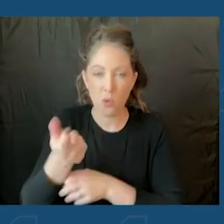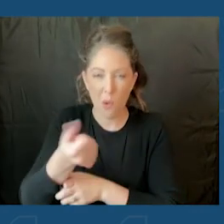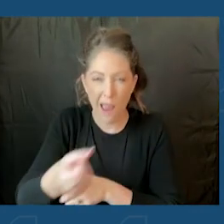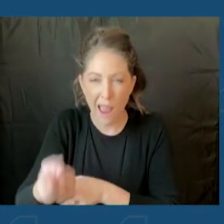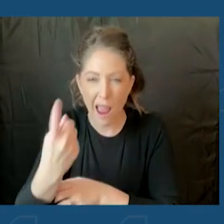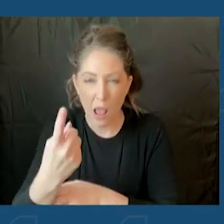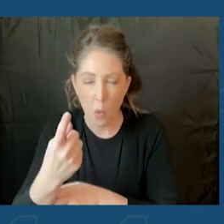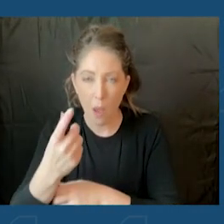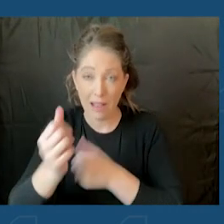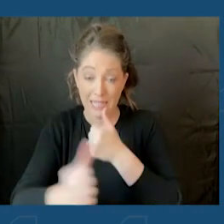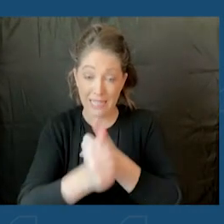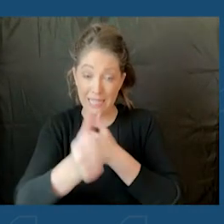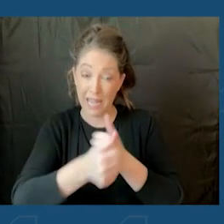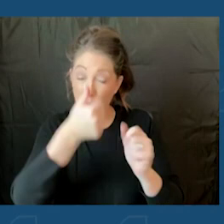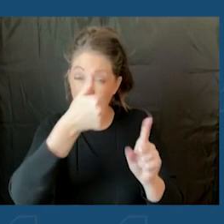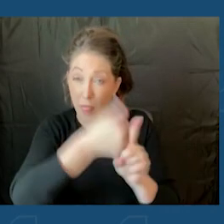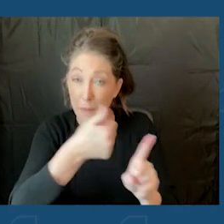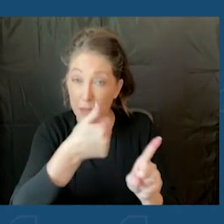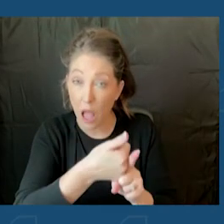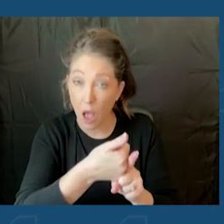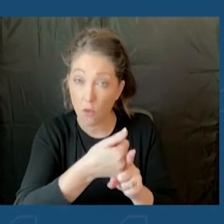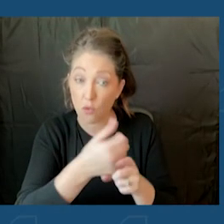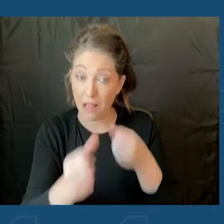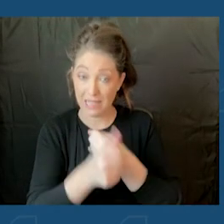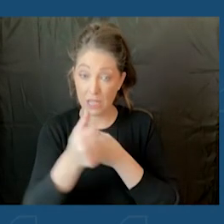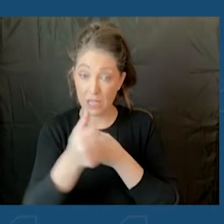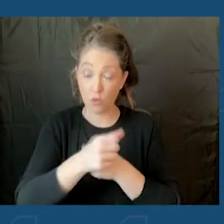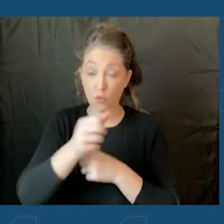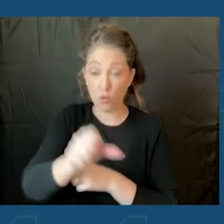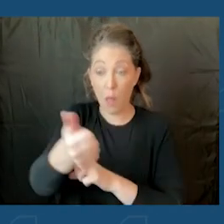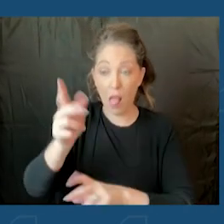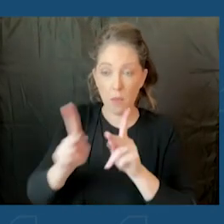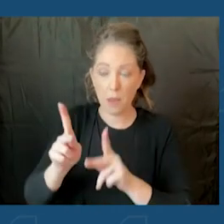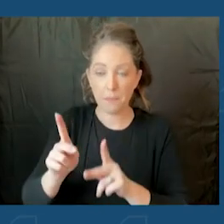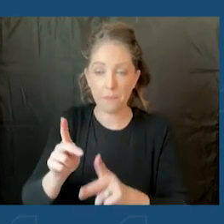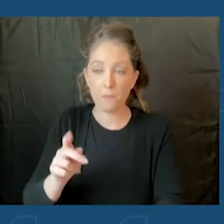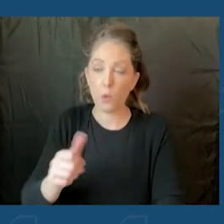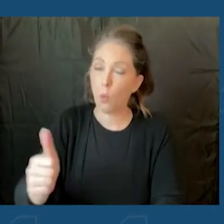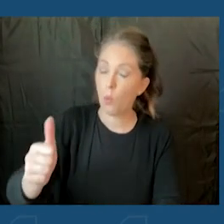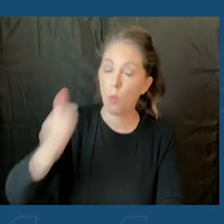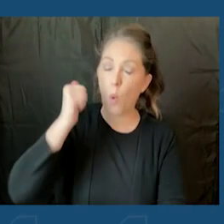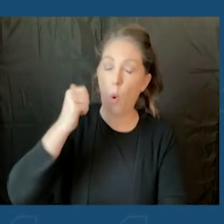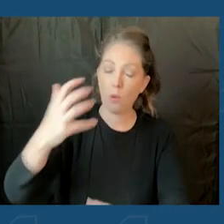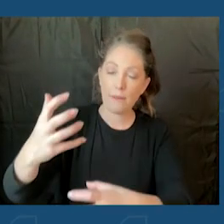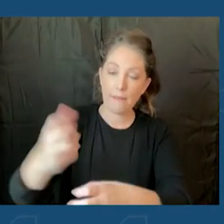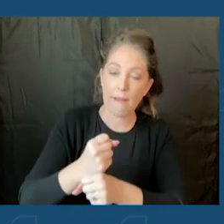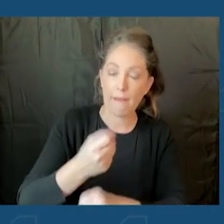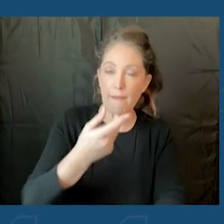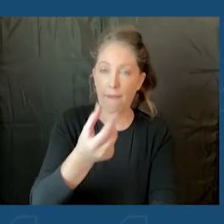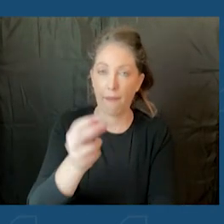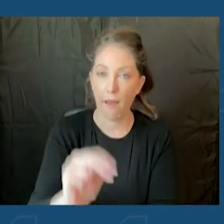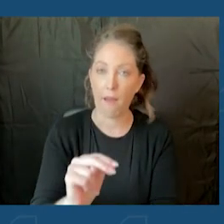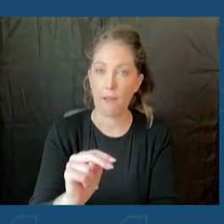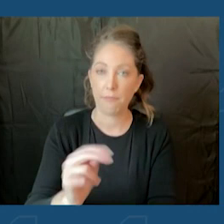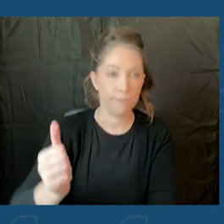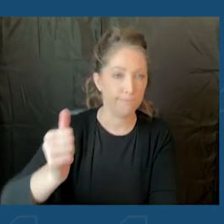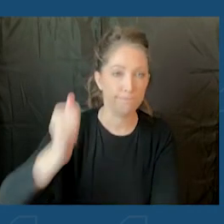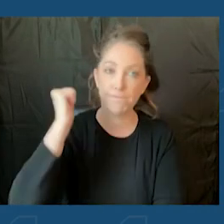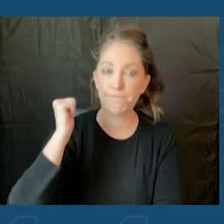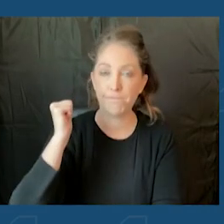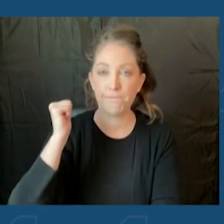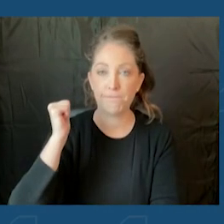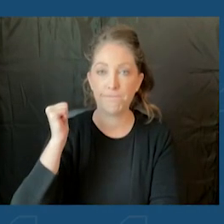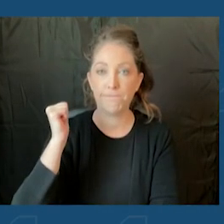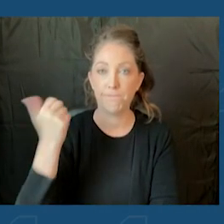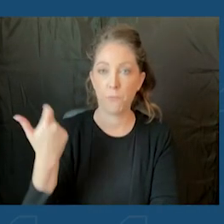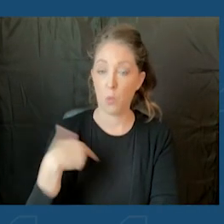to themselves or to others is not going to have a gun in their hands. We are going to continue to